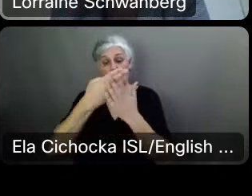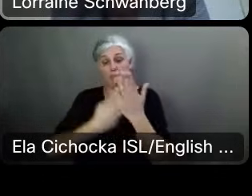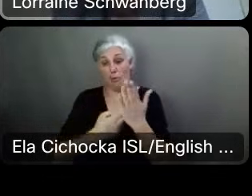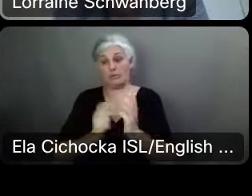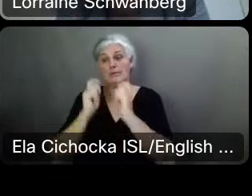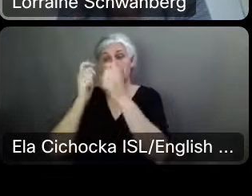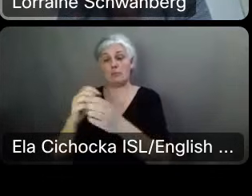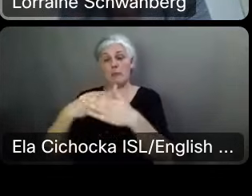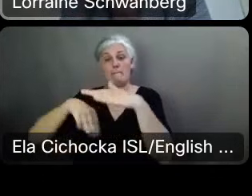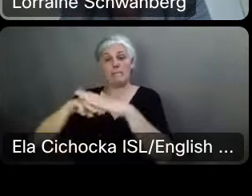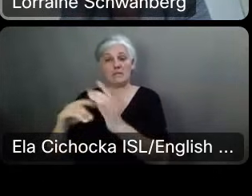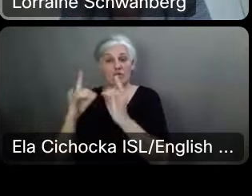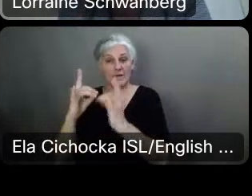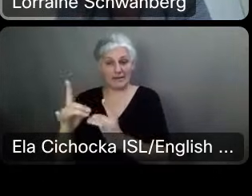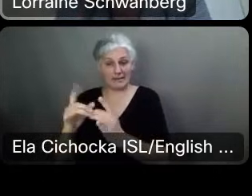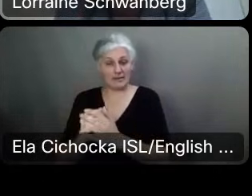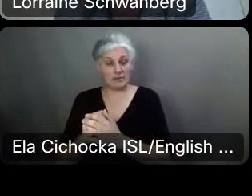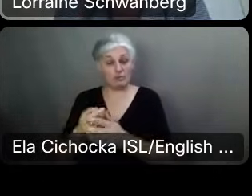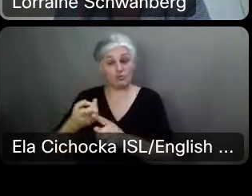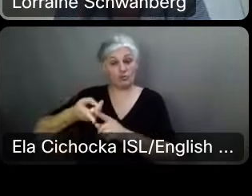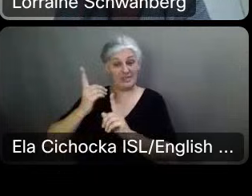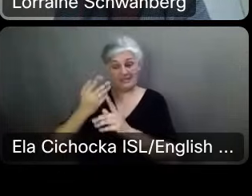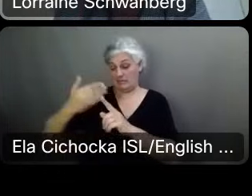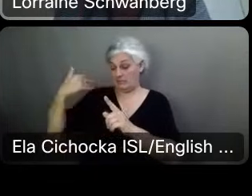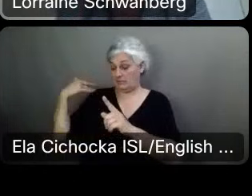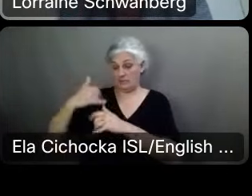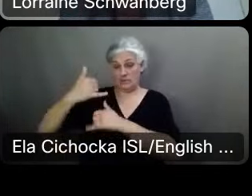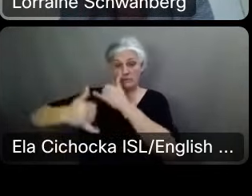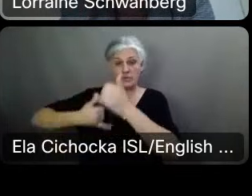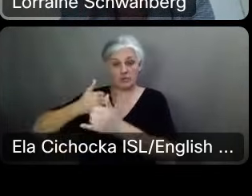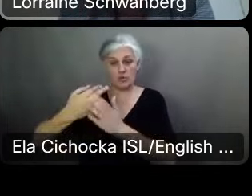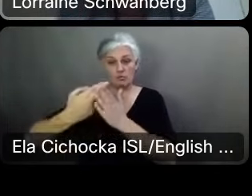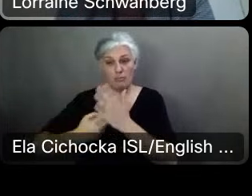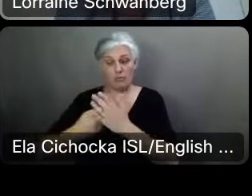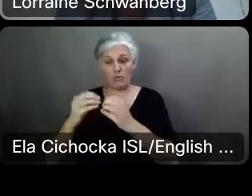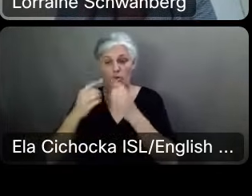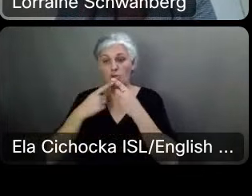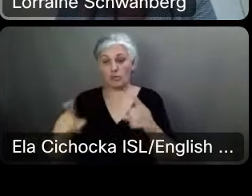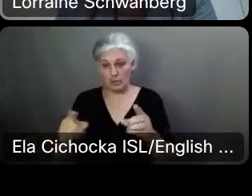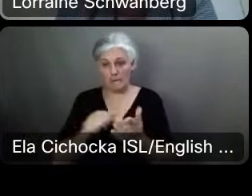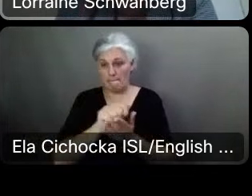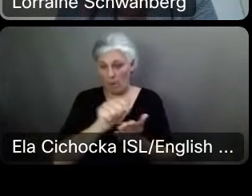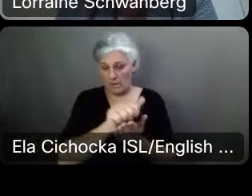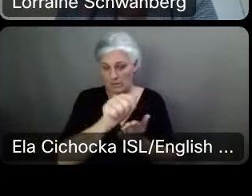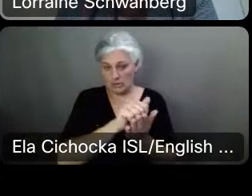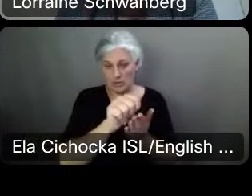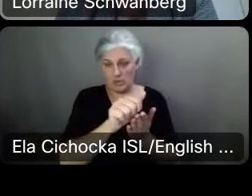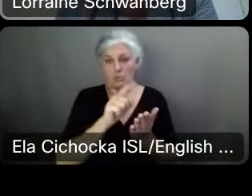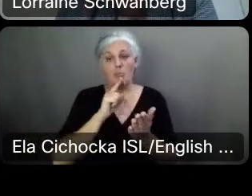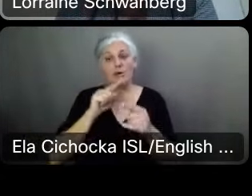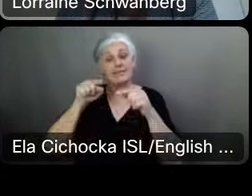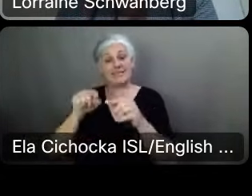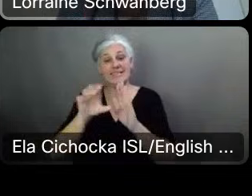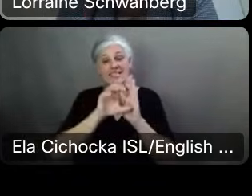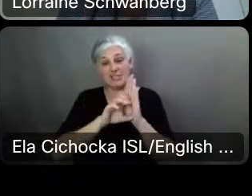Health. We have over the years already done an annual report in open disclosure, which we've always published. But this